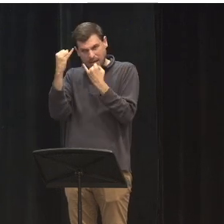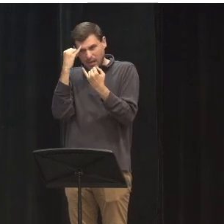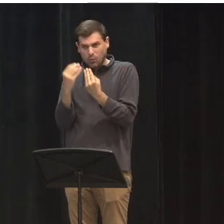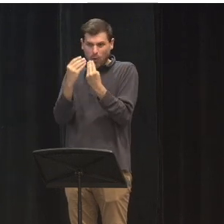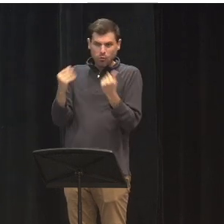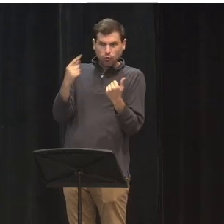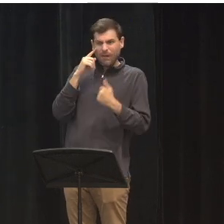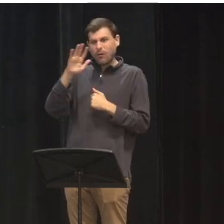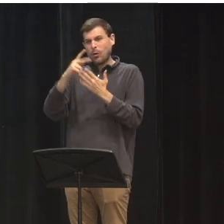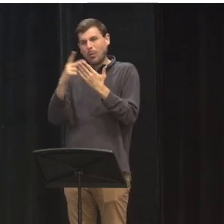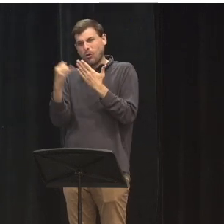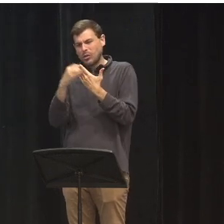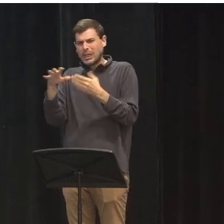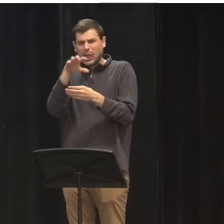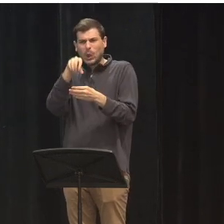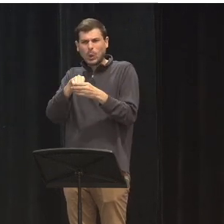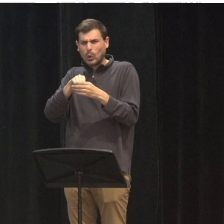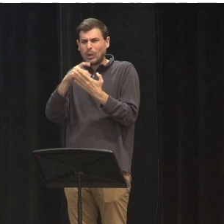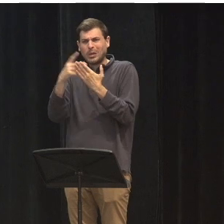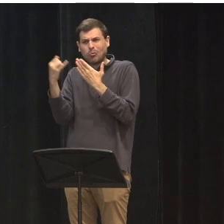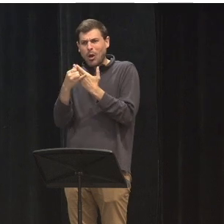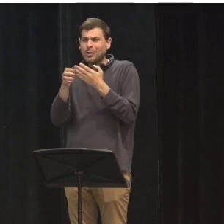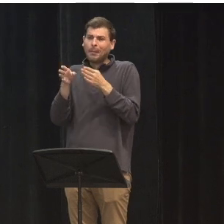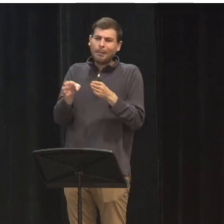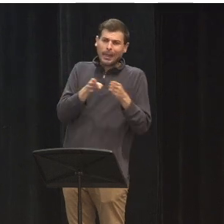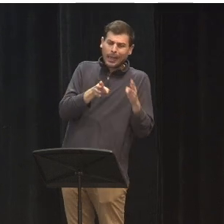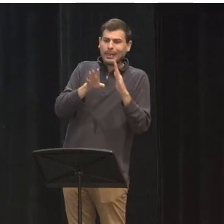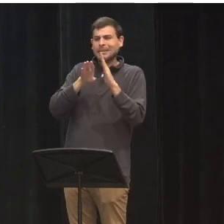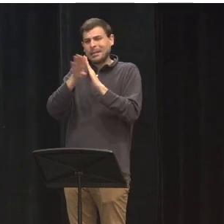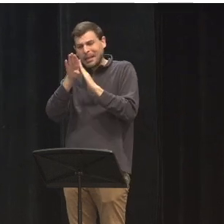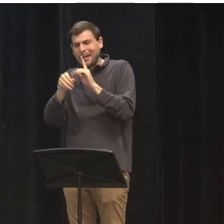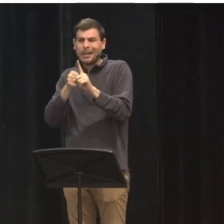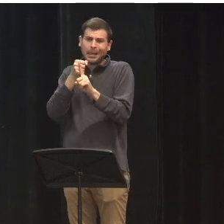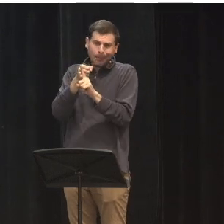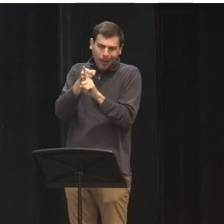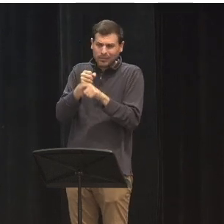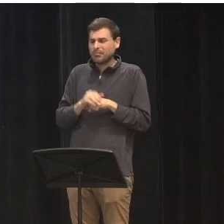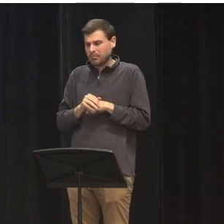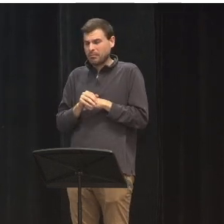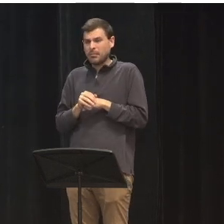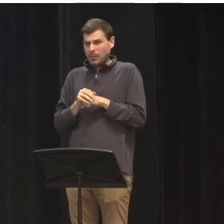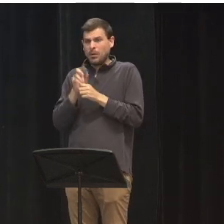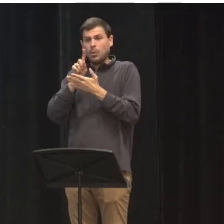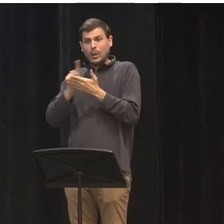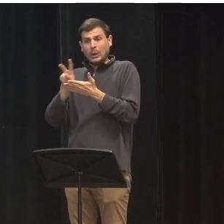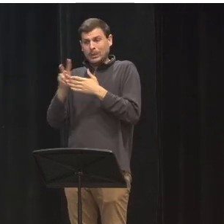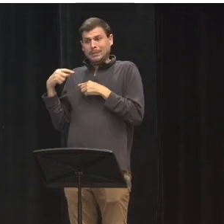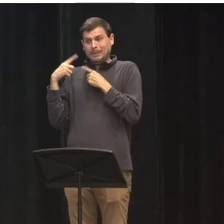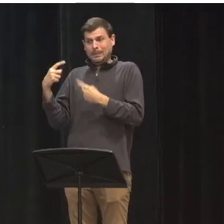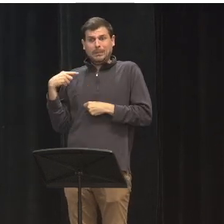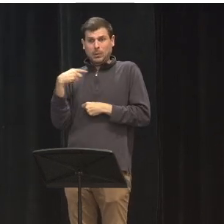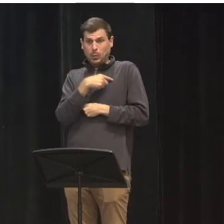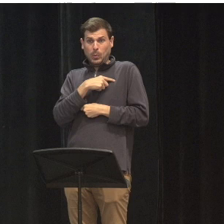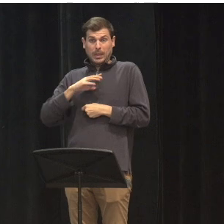and North projects, including the project's need, planning, design, and community impacts. This past week, both Community Board 1's Battery Park City